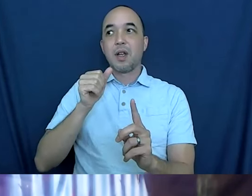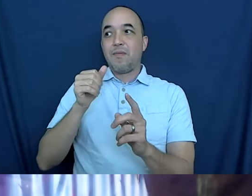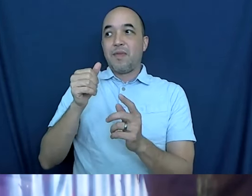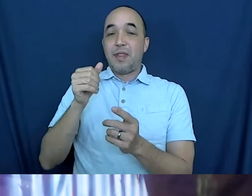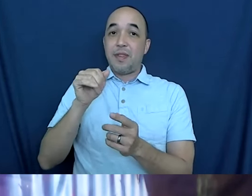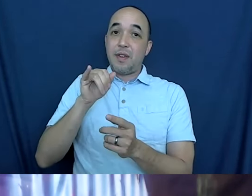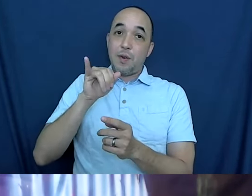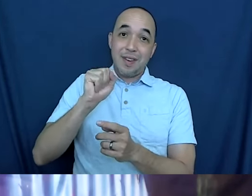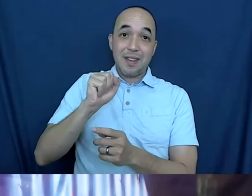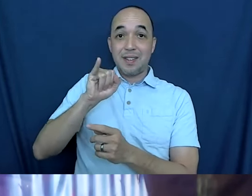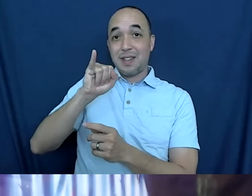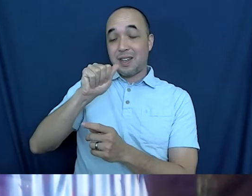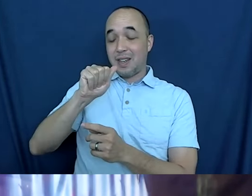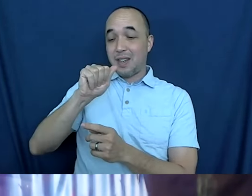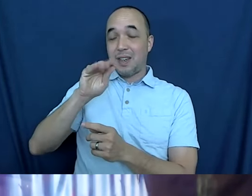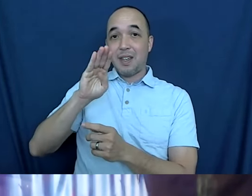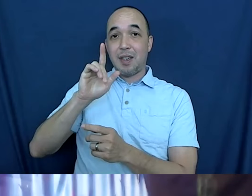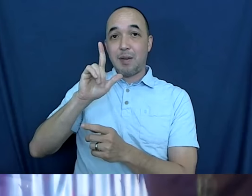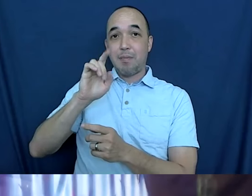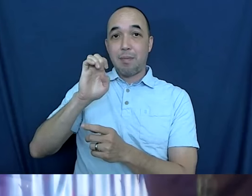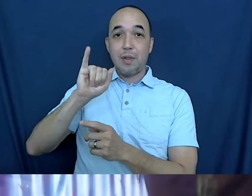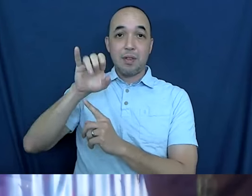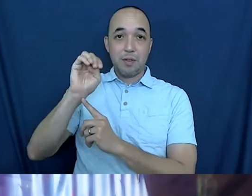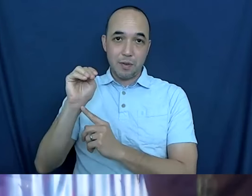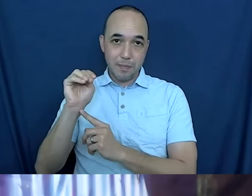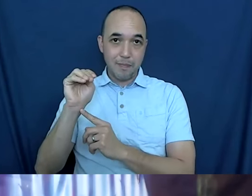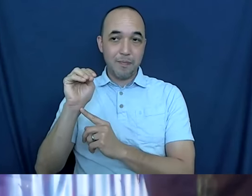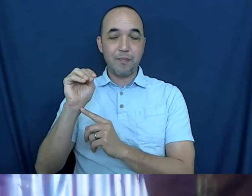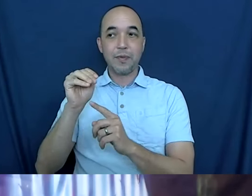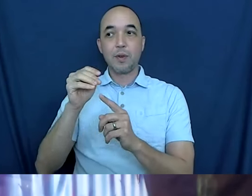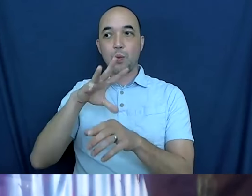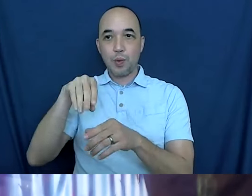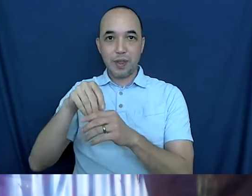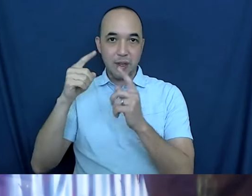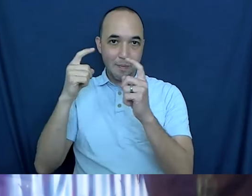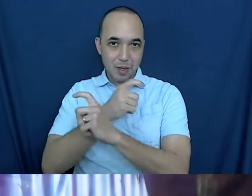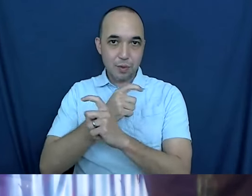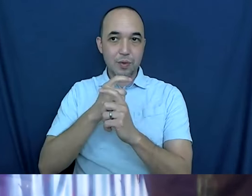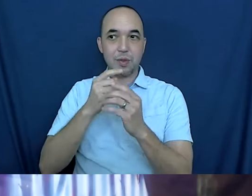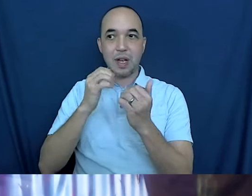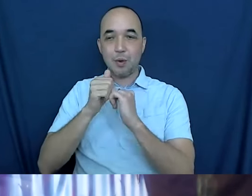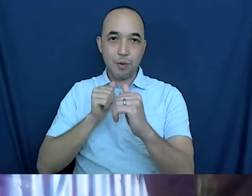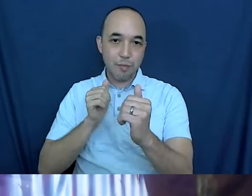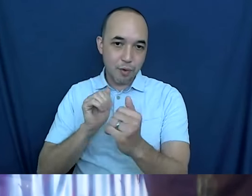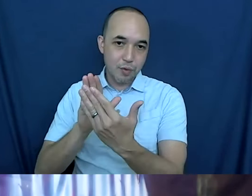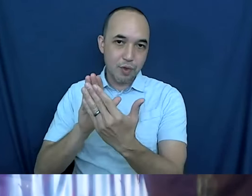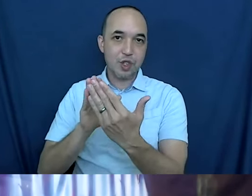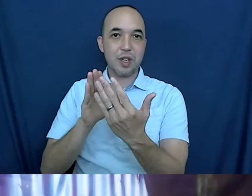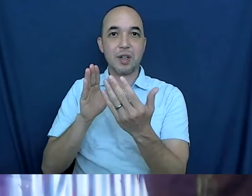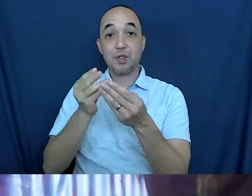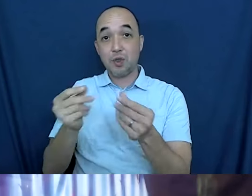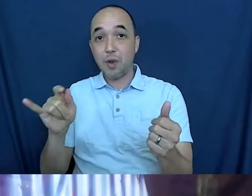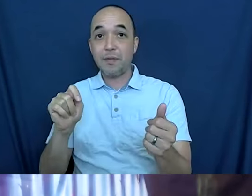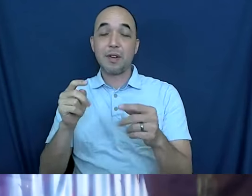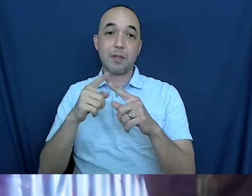solution, the skills to solve it, things like that. Laura actually asked a sort of corollary question, which is, there are